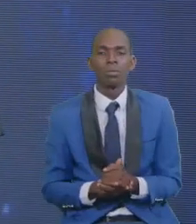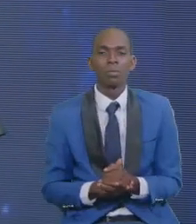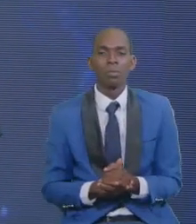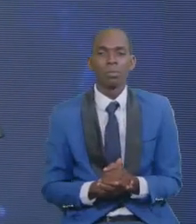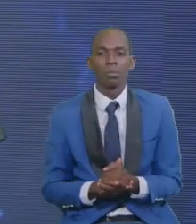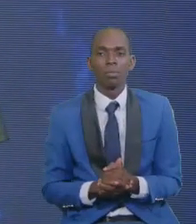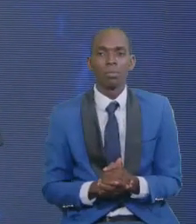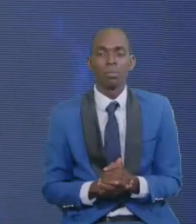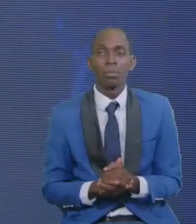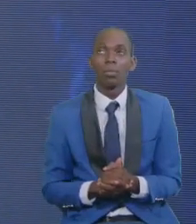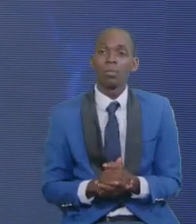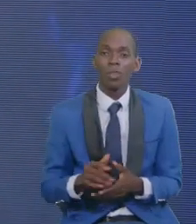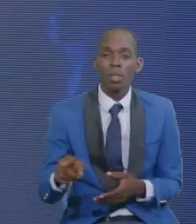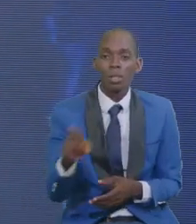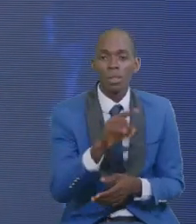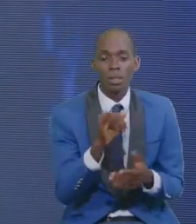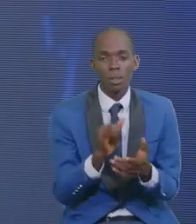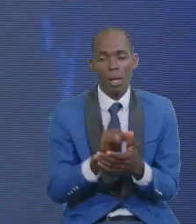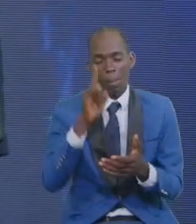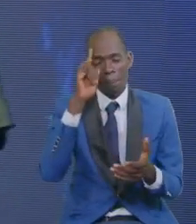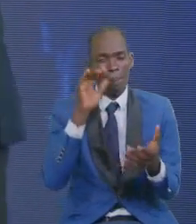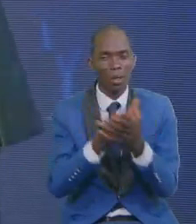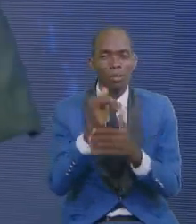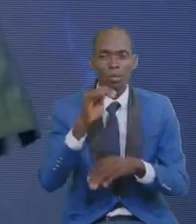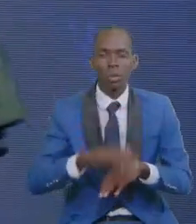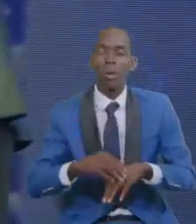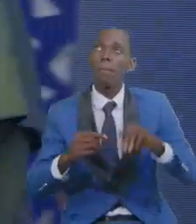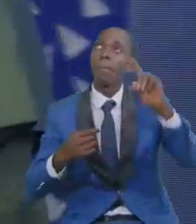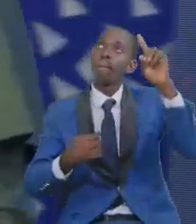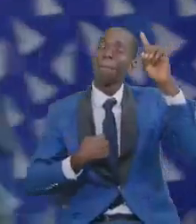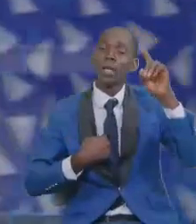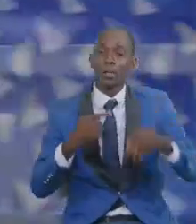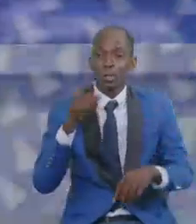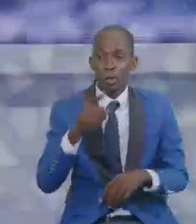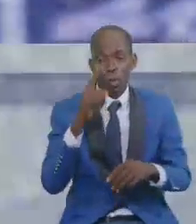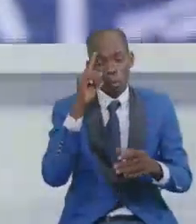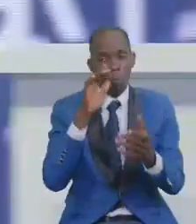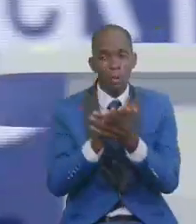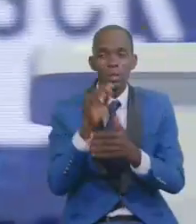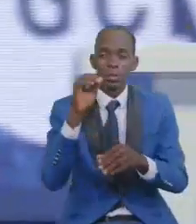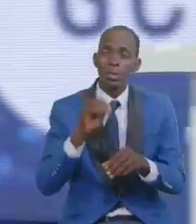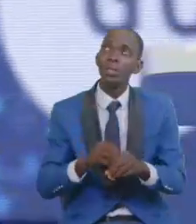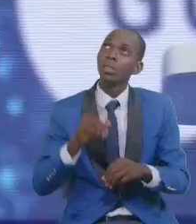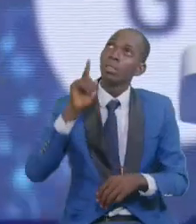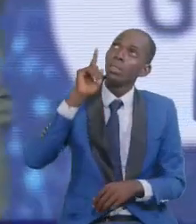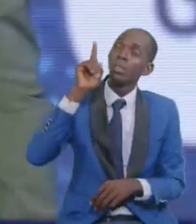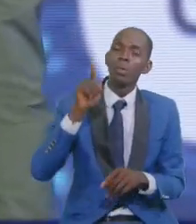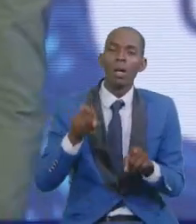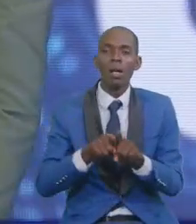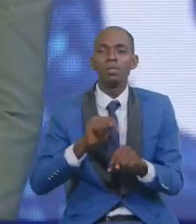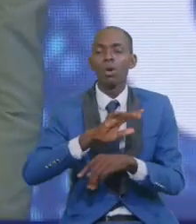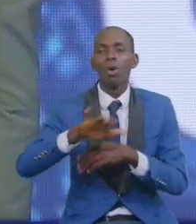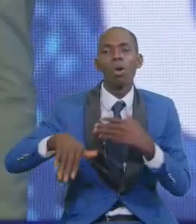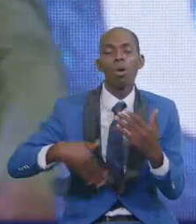He that believeth on me, you believe in him as the all-sufficient